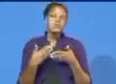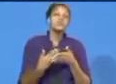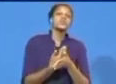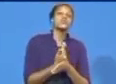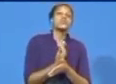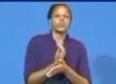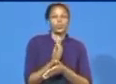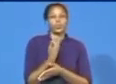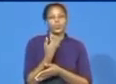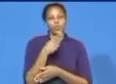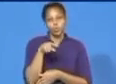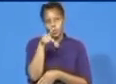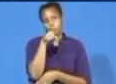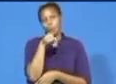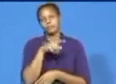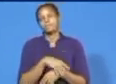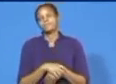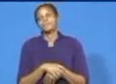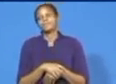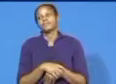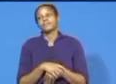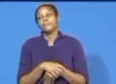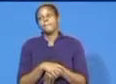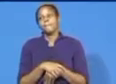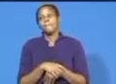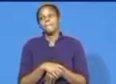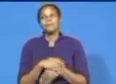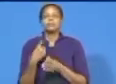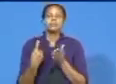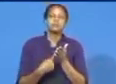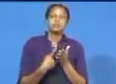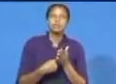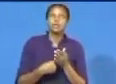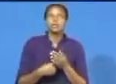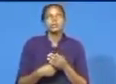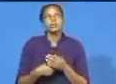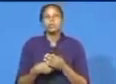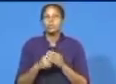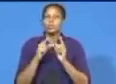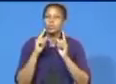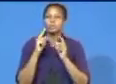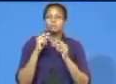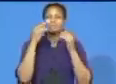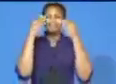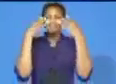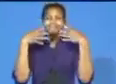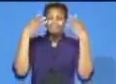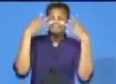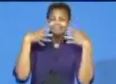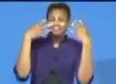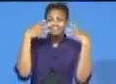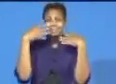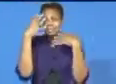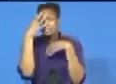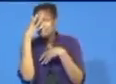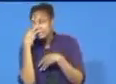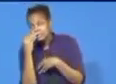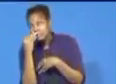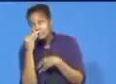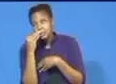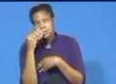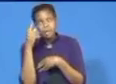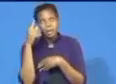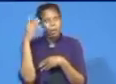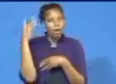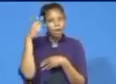new you. We sometimes cry ourselves to sleep because that which we are seeking